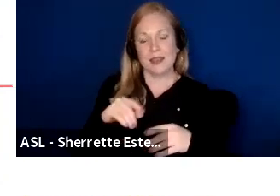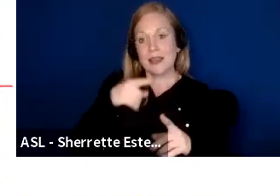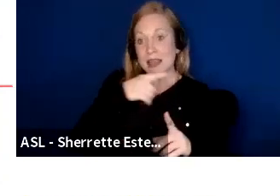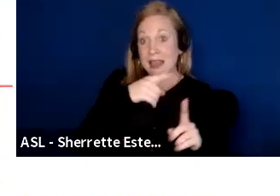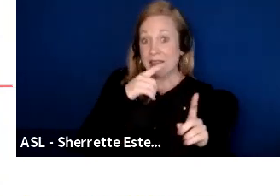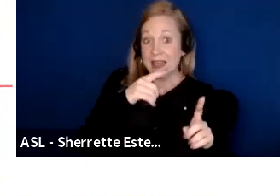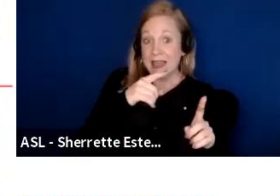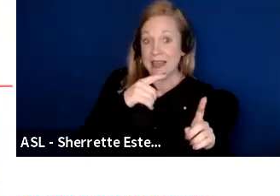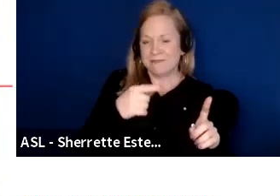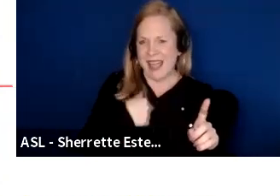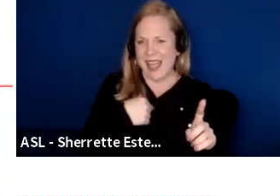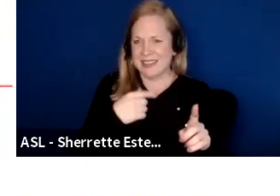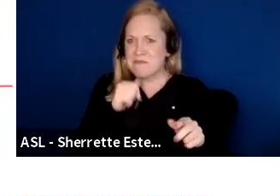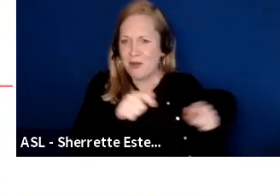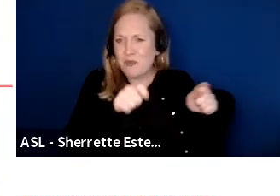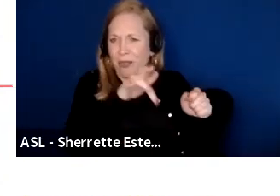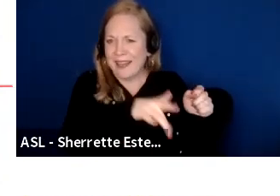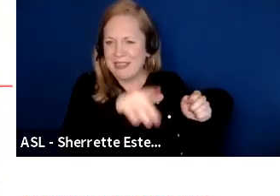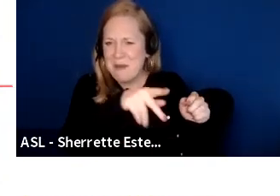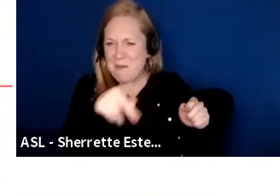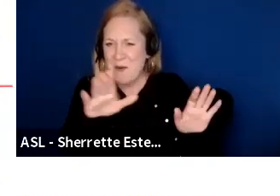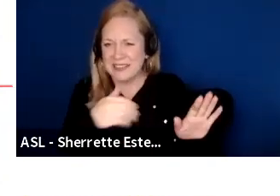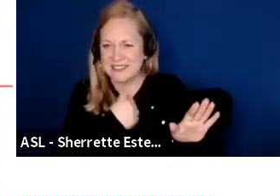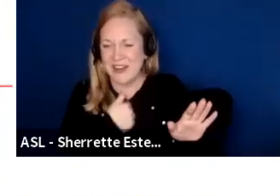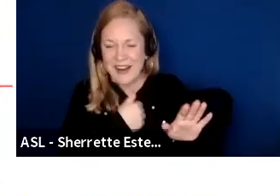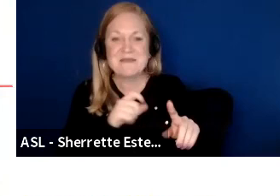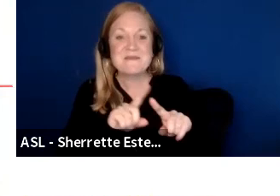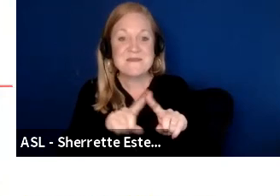I don't have control of the cursor, so I'm sorry here. In the